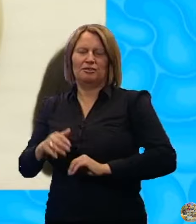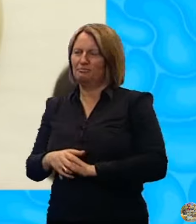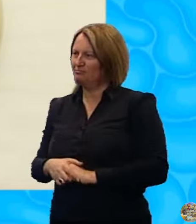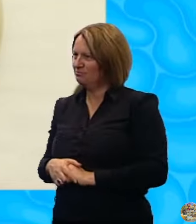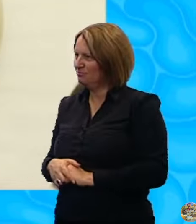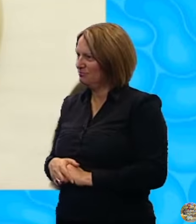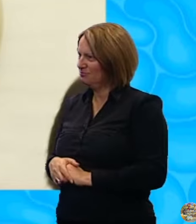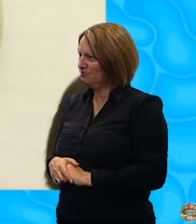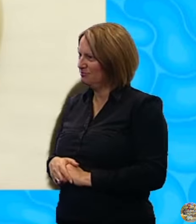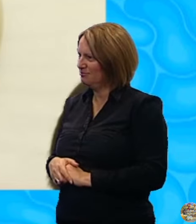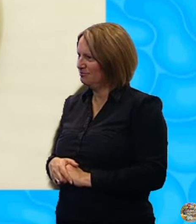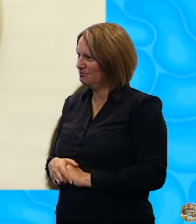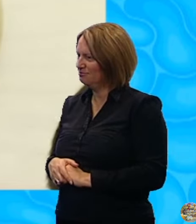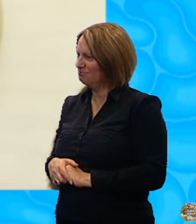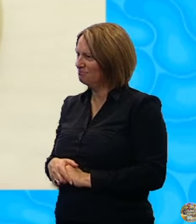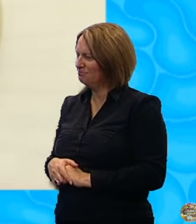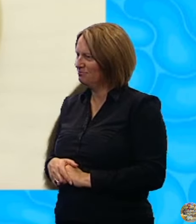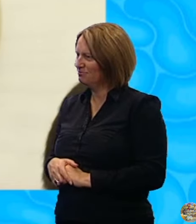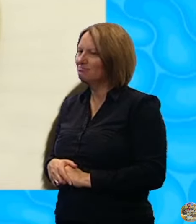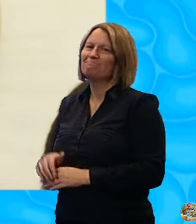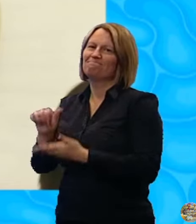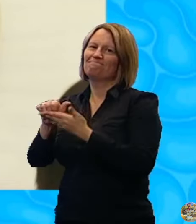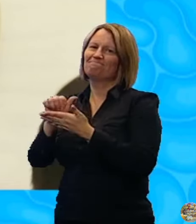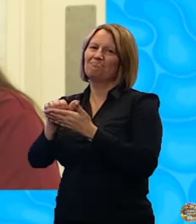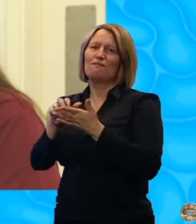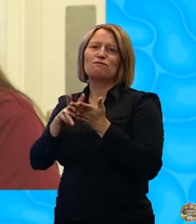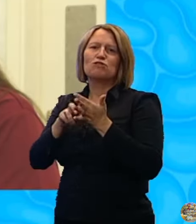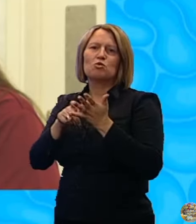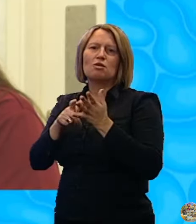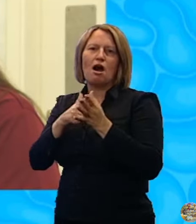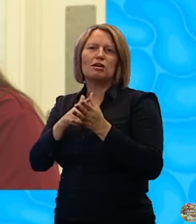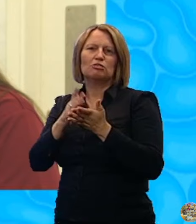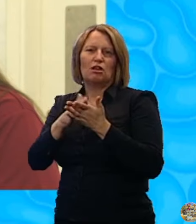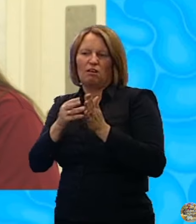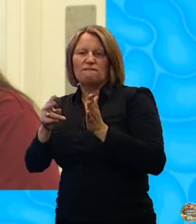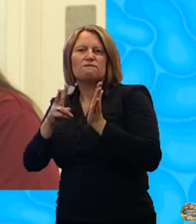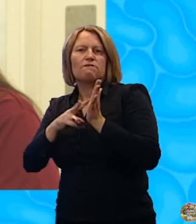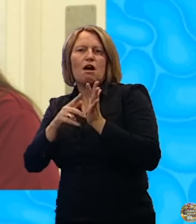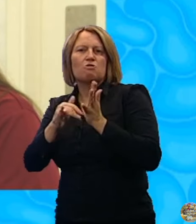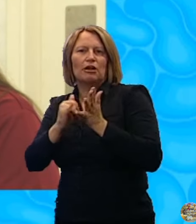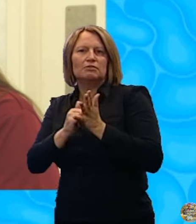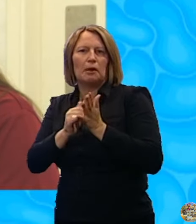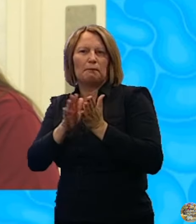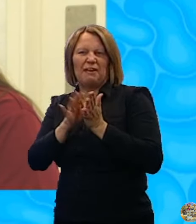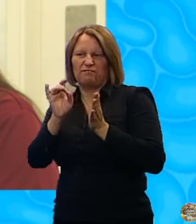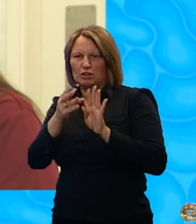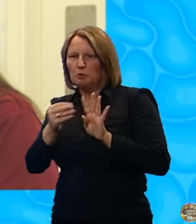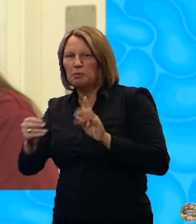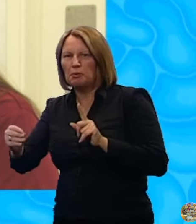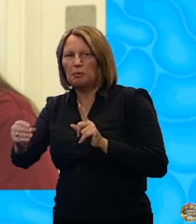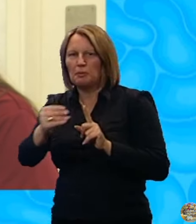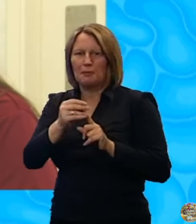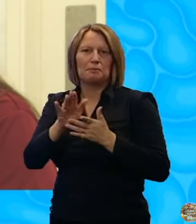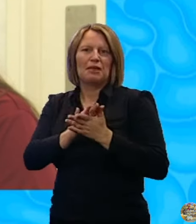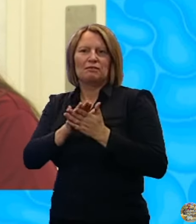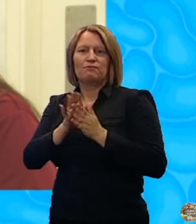everywhere around the water. That's right, because verrucas are caused by viruses and